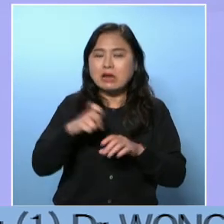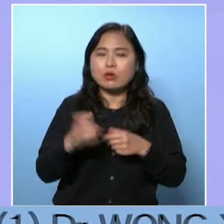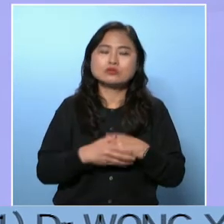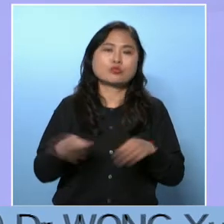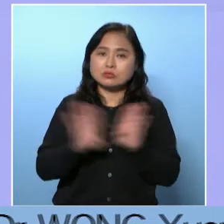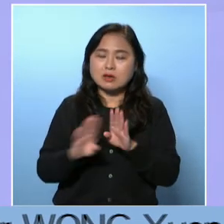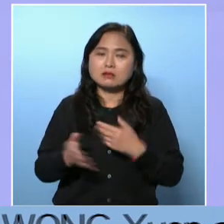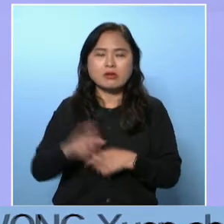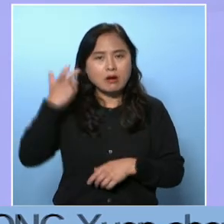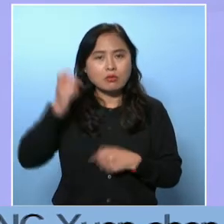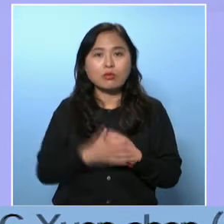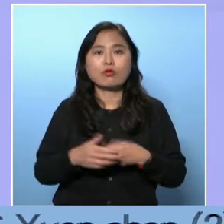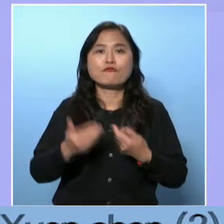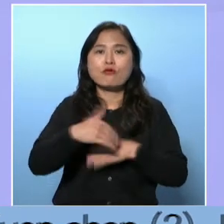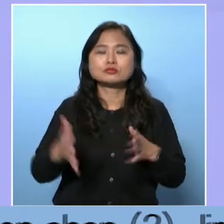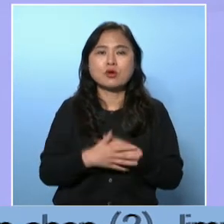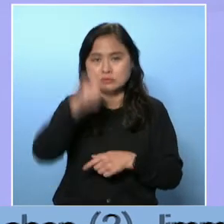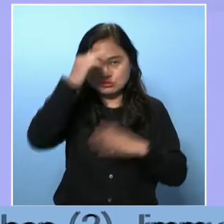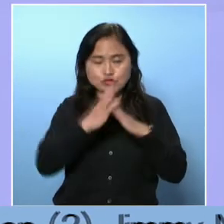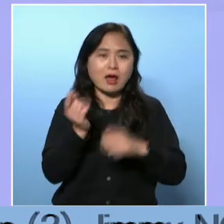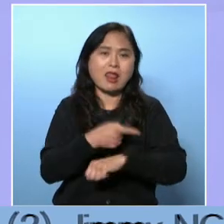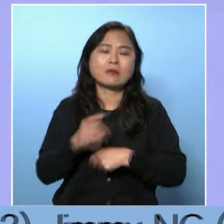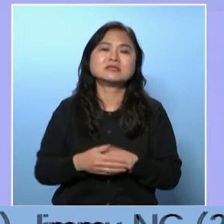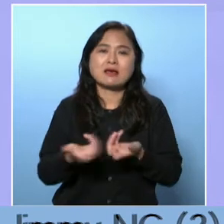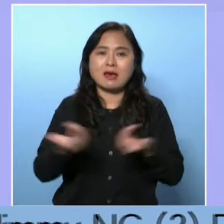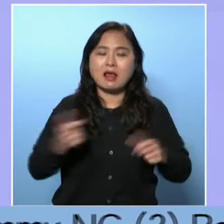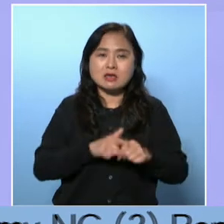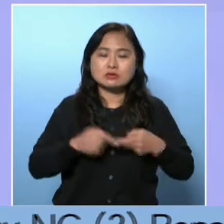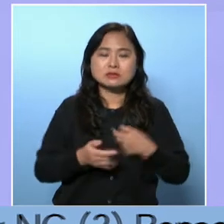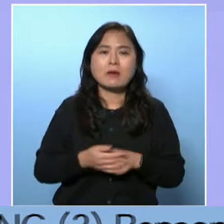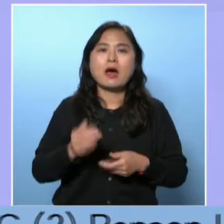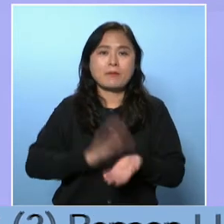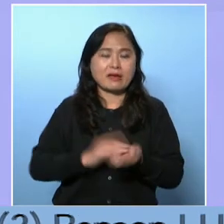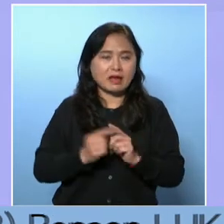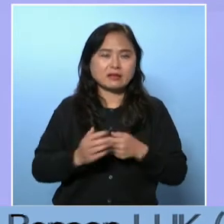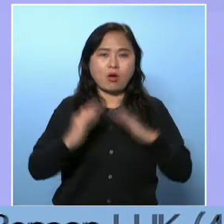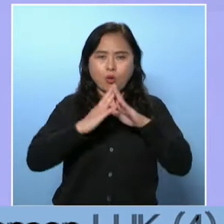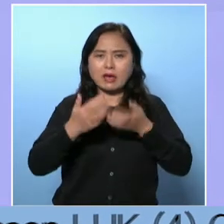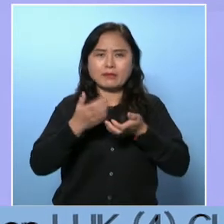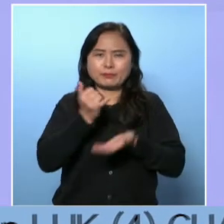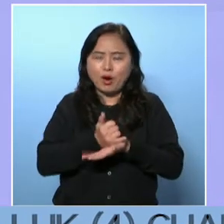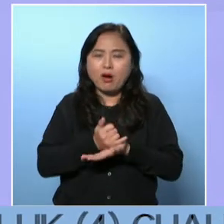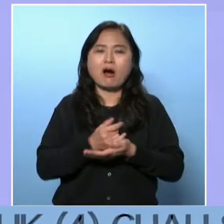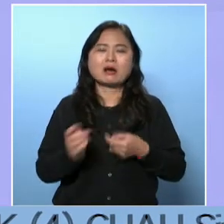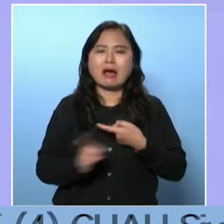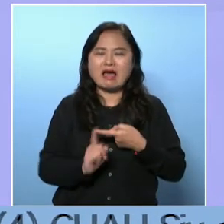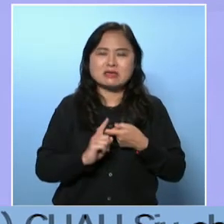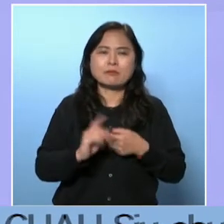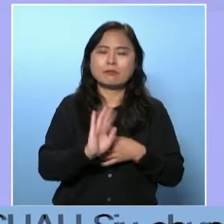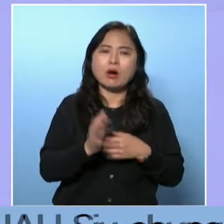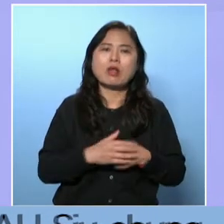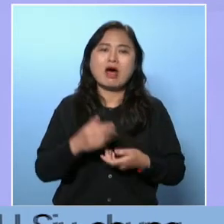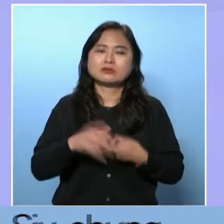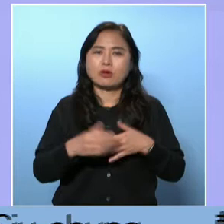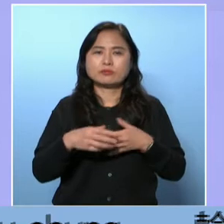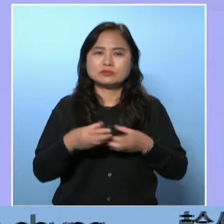closed. Rather than leaving them idle, the administration consider turning them into isolation